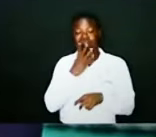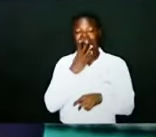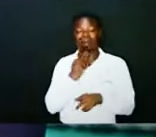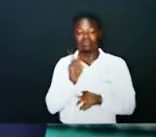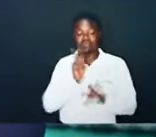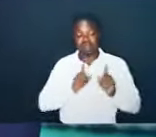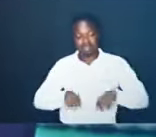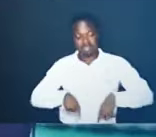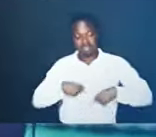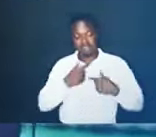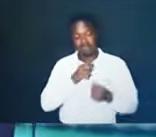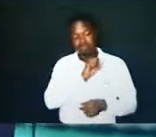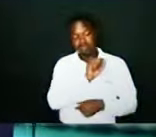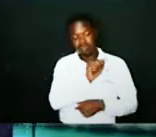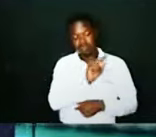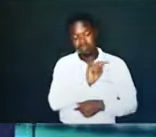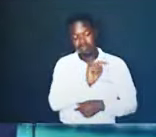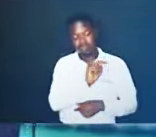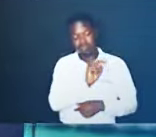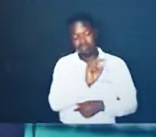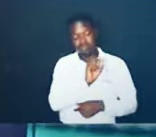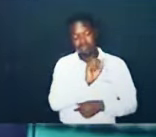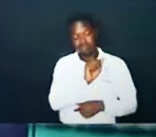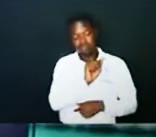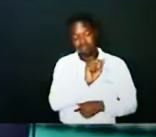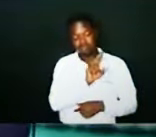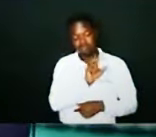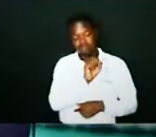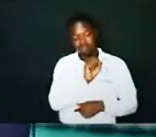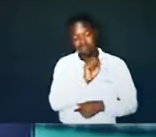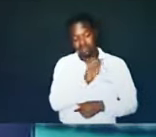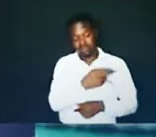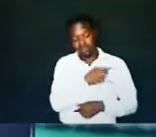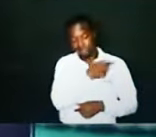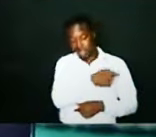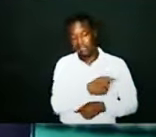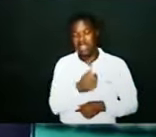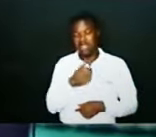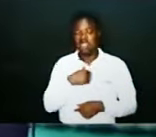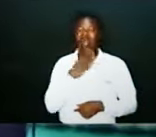there was this Jewish man named Mordecai,